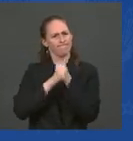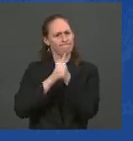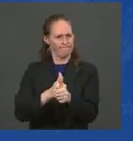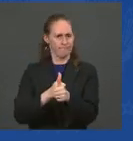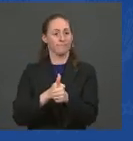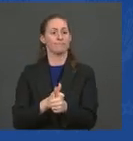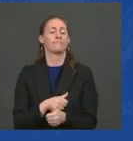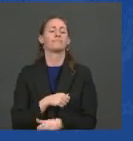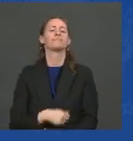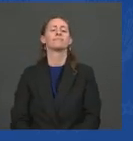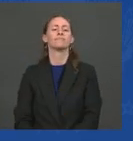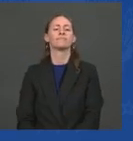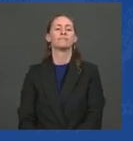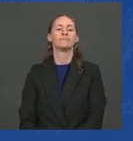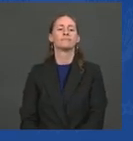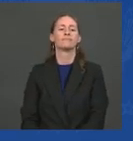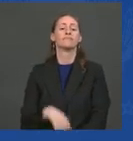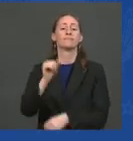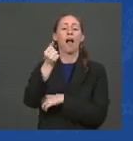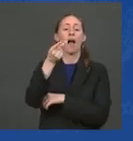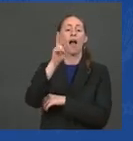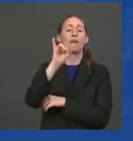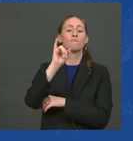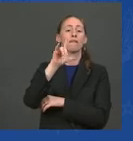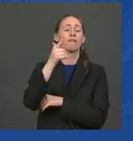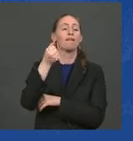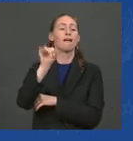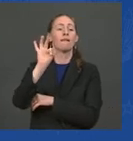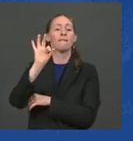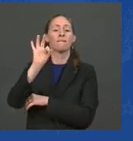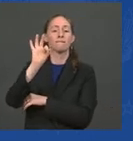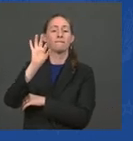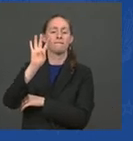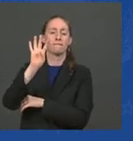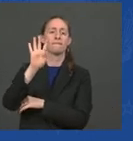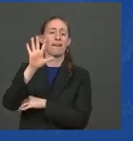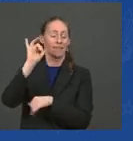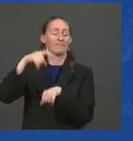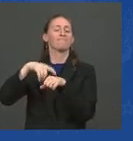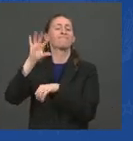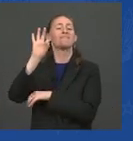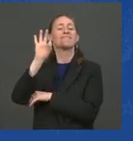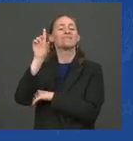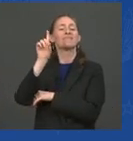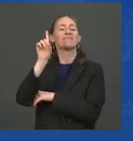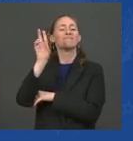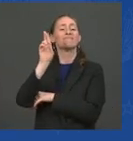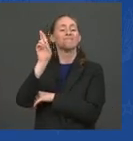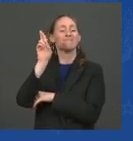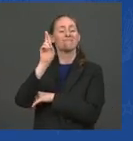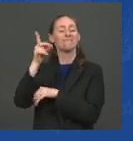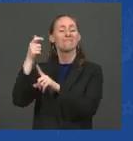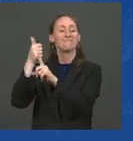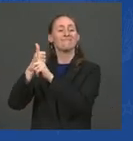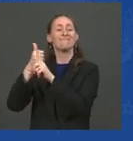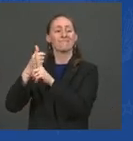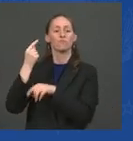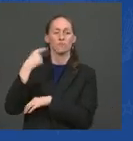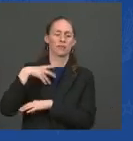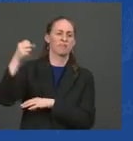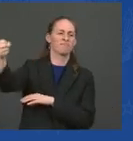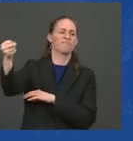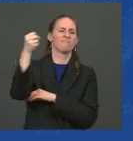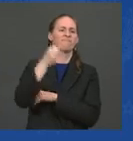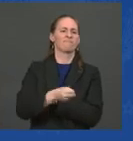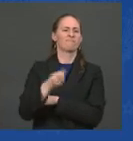1945, Franklin Roosevelt, as many of you know, appointed Justice Jackson as the United States prosecutor at Nuremberg. And